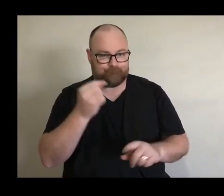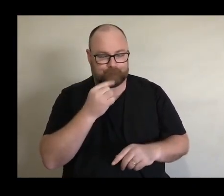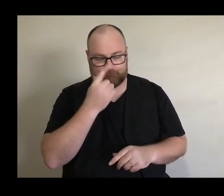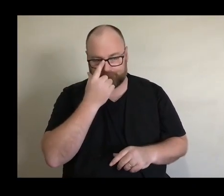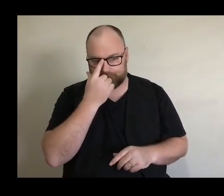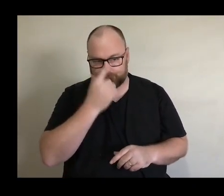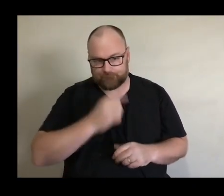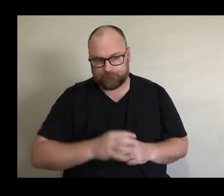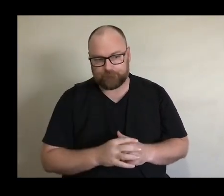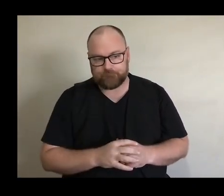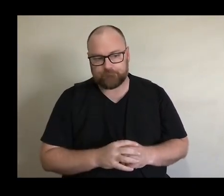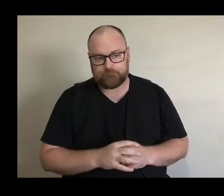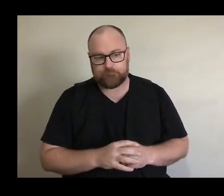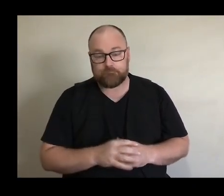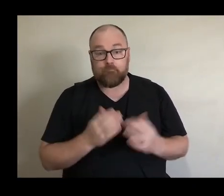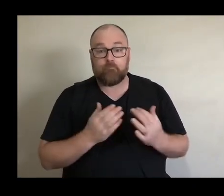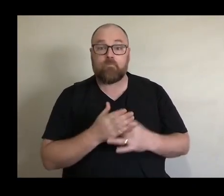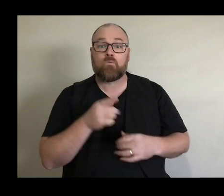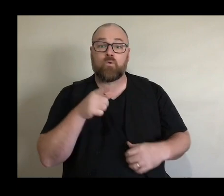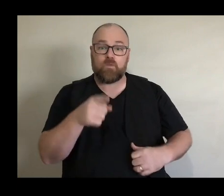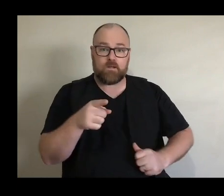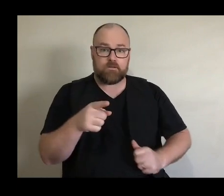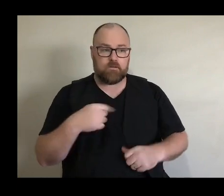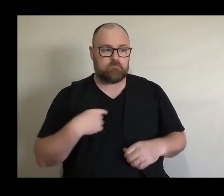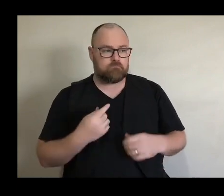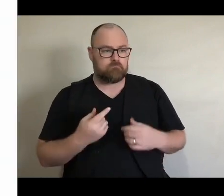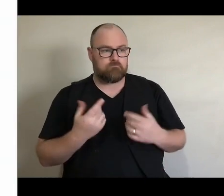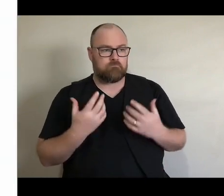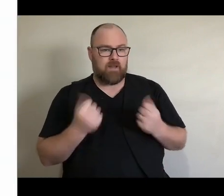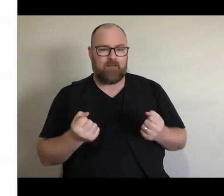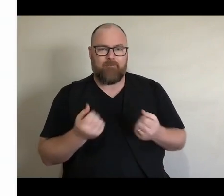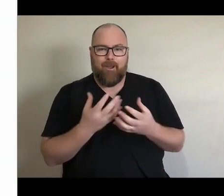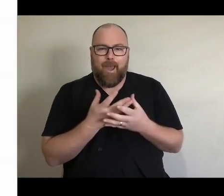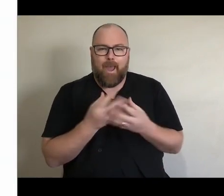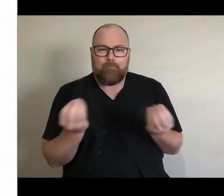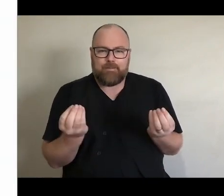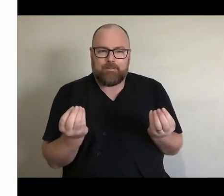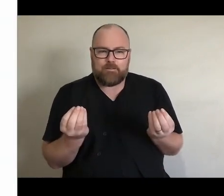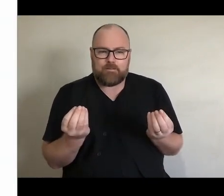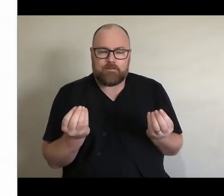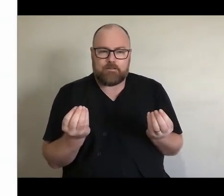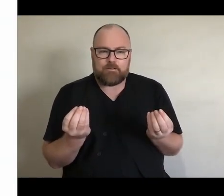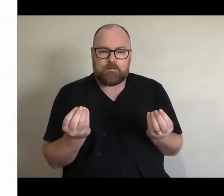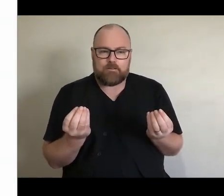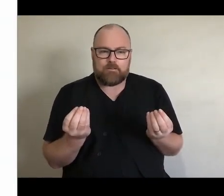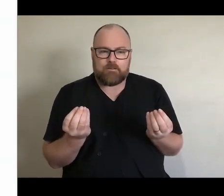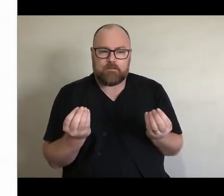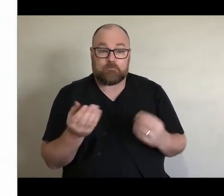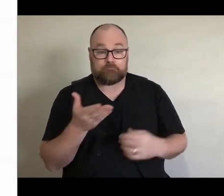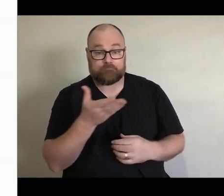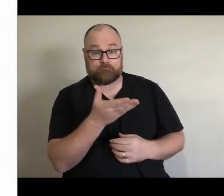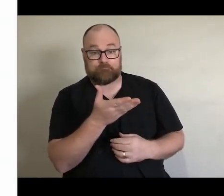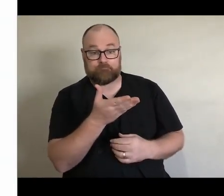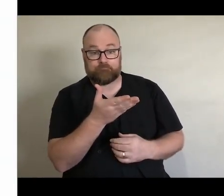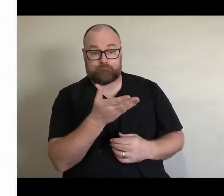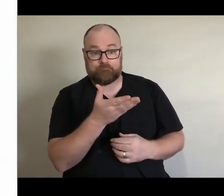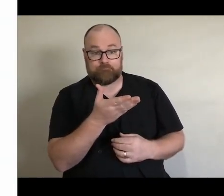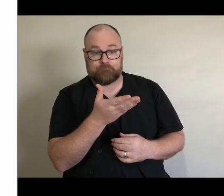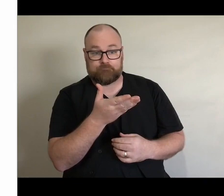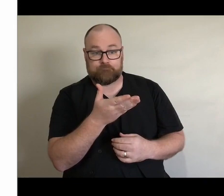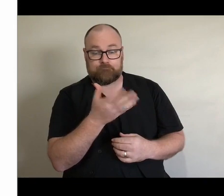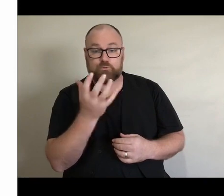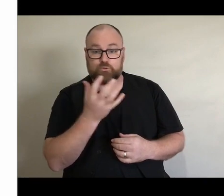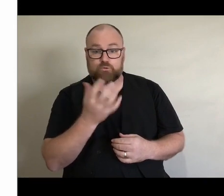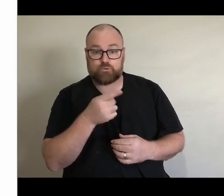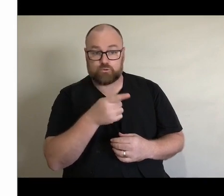So through examining this sense of absence felt within a landscape, this is a much larger existential kind